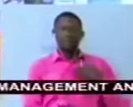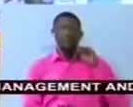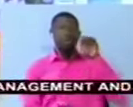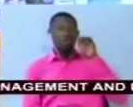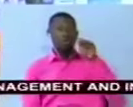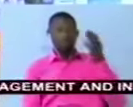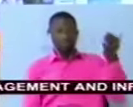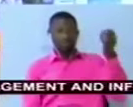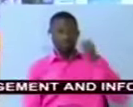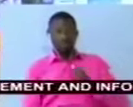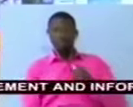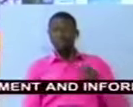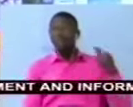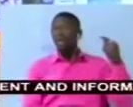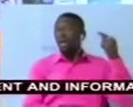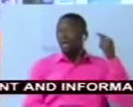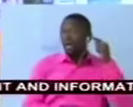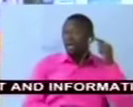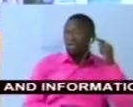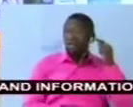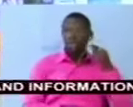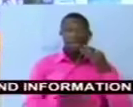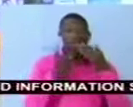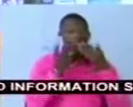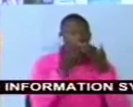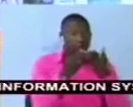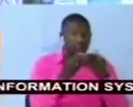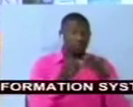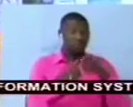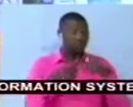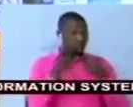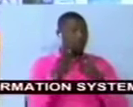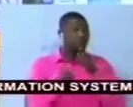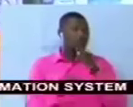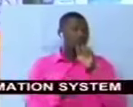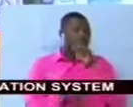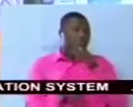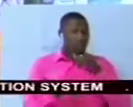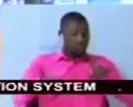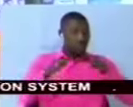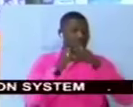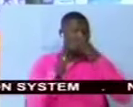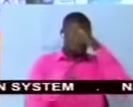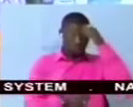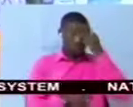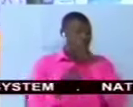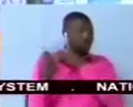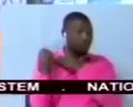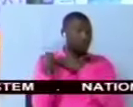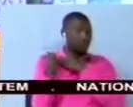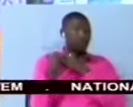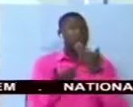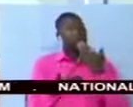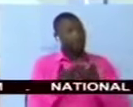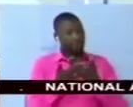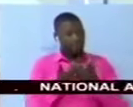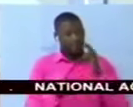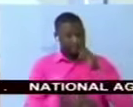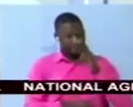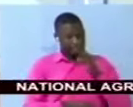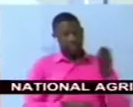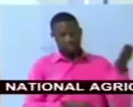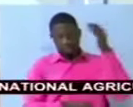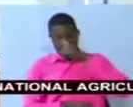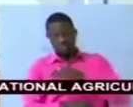I told him that I had an information as far as it concerned your job, you come and see them. Did you tell him what was